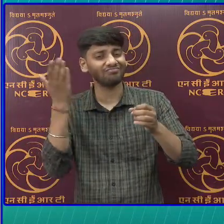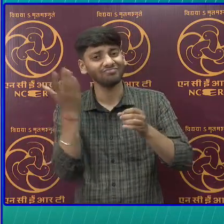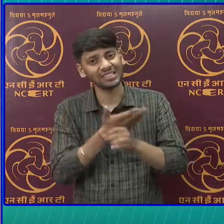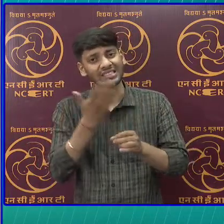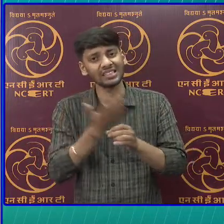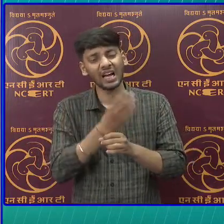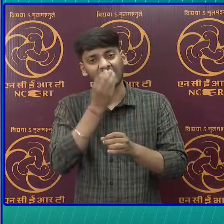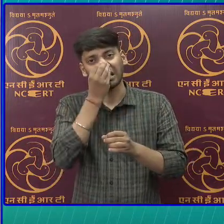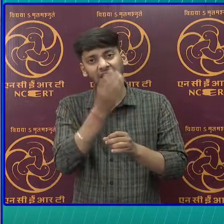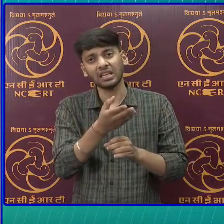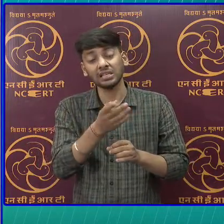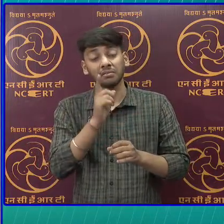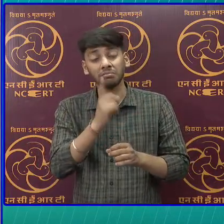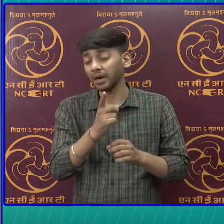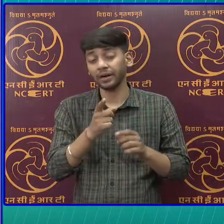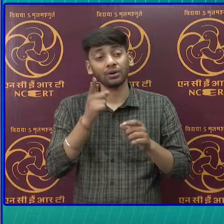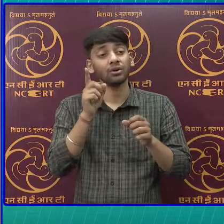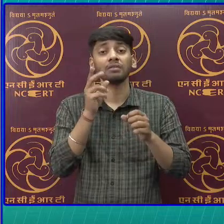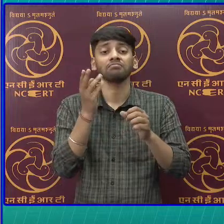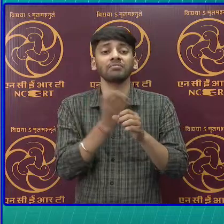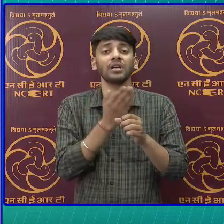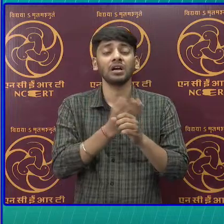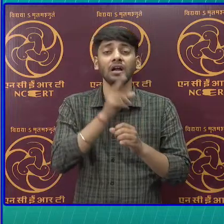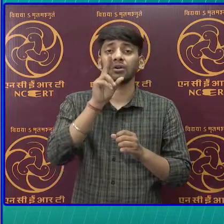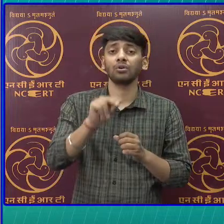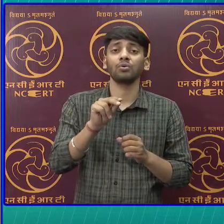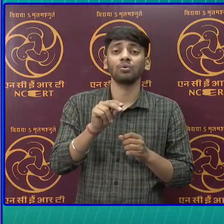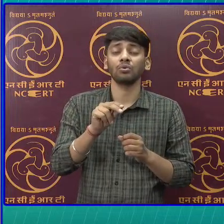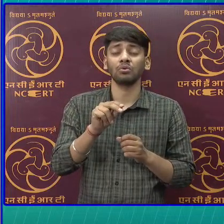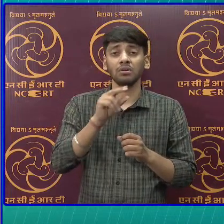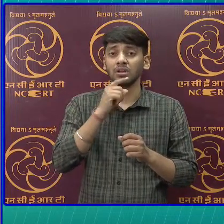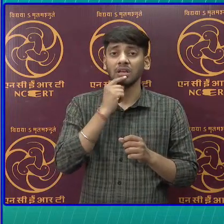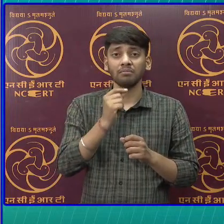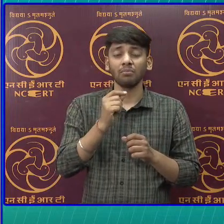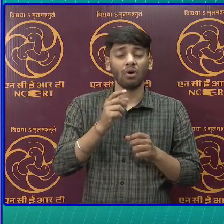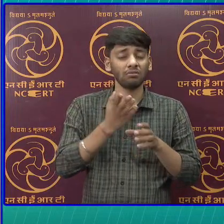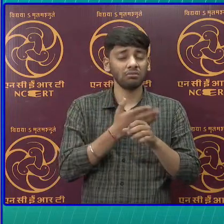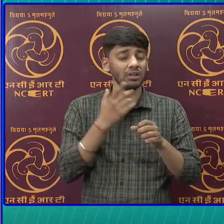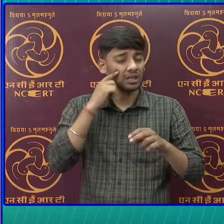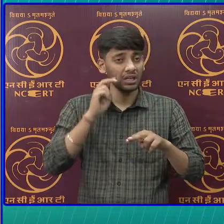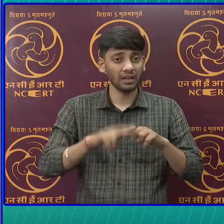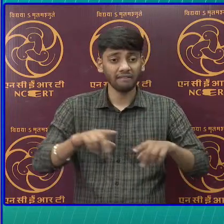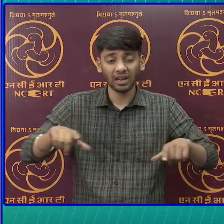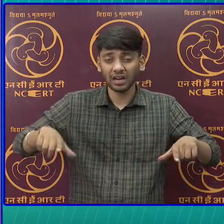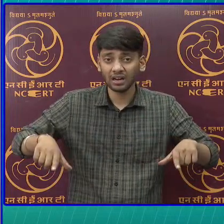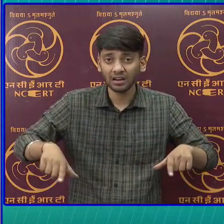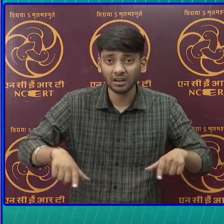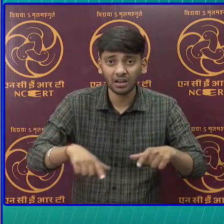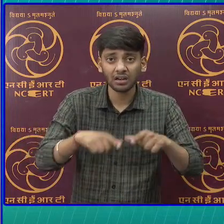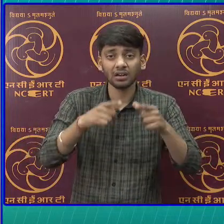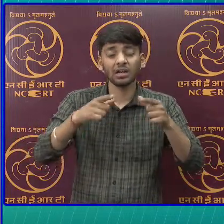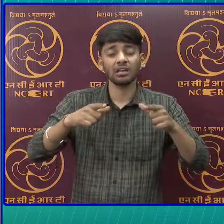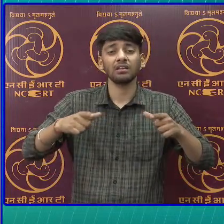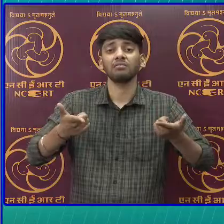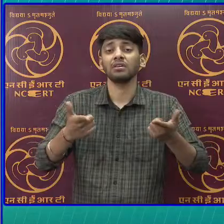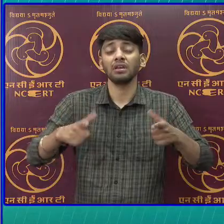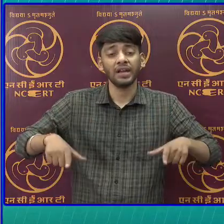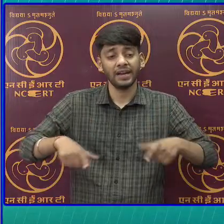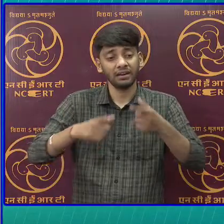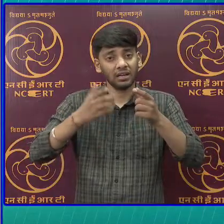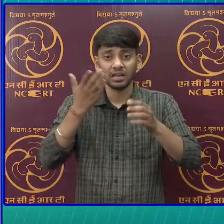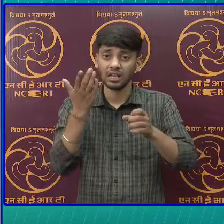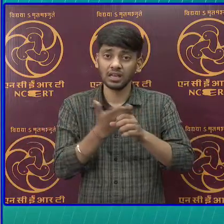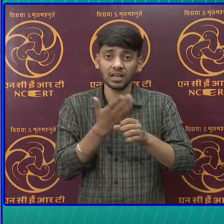poet says that as you kill tree easily, tree is not grown up in exactly, and this